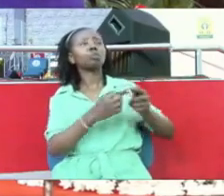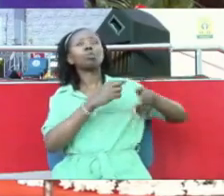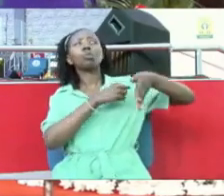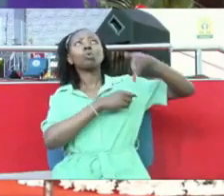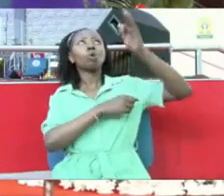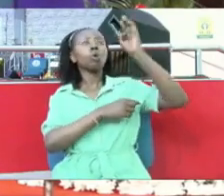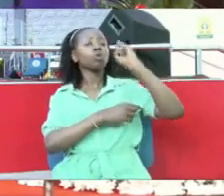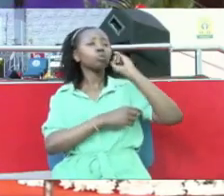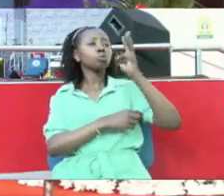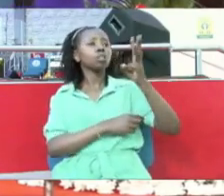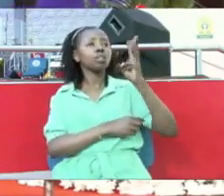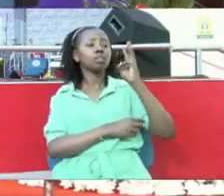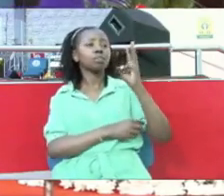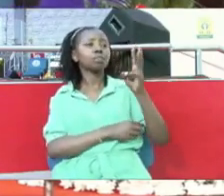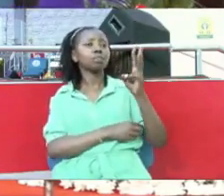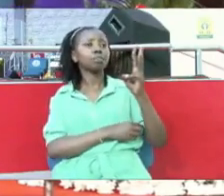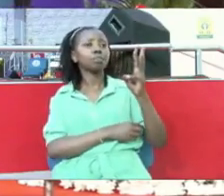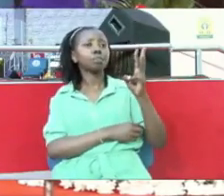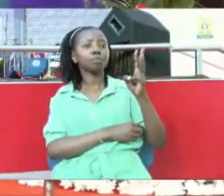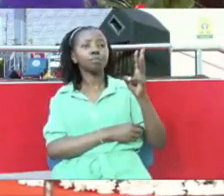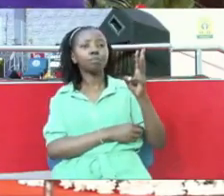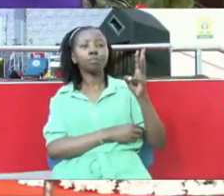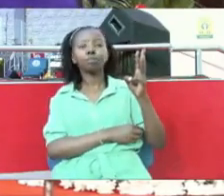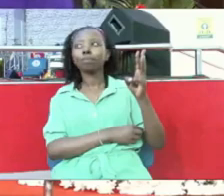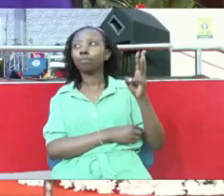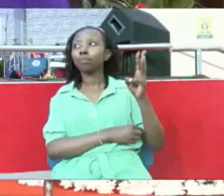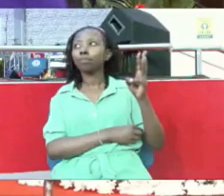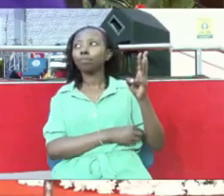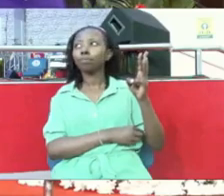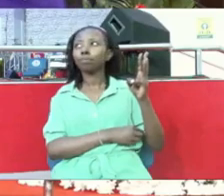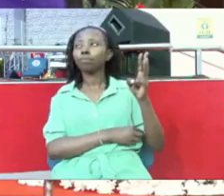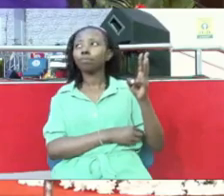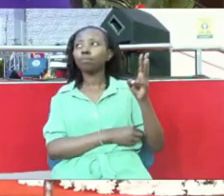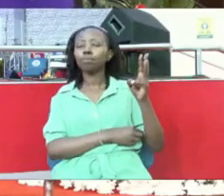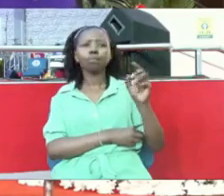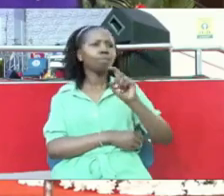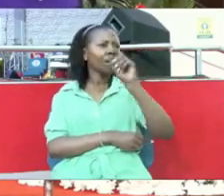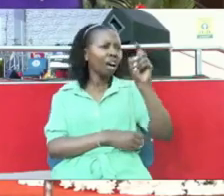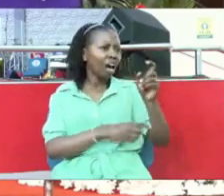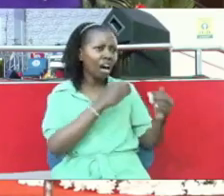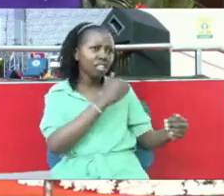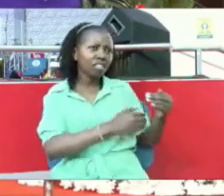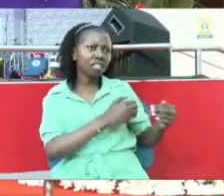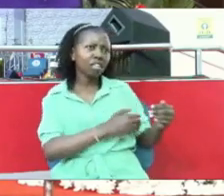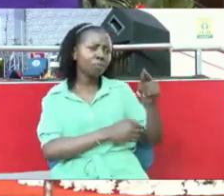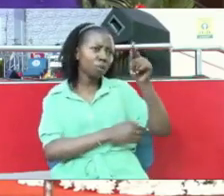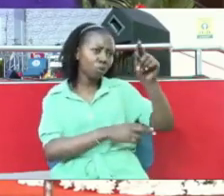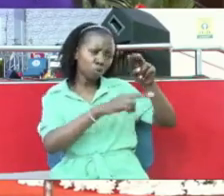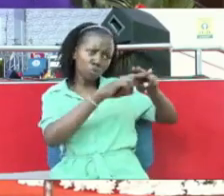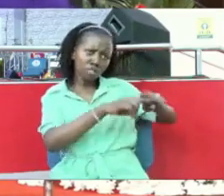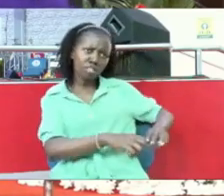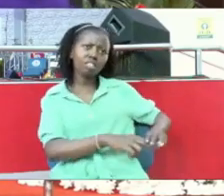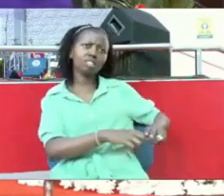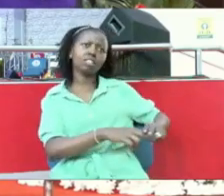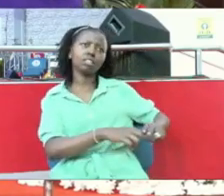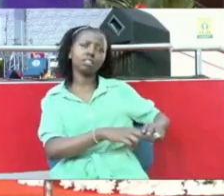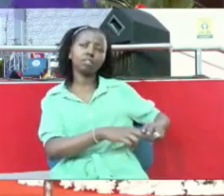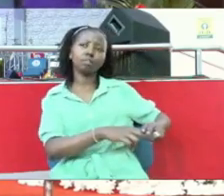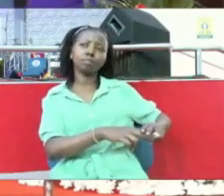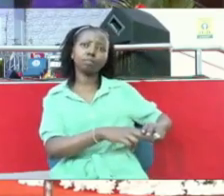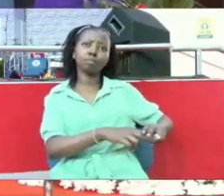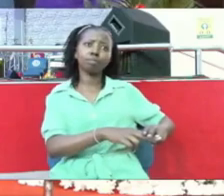tumeketi, ni kumaanisha kwamba tumejisalimisha kwake. Ask your neighbor, are you sitting down? Uliza jirani yako,